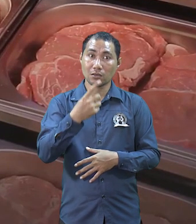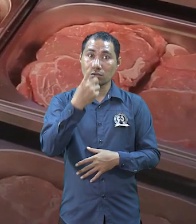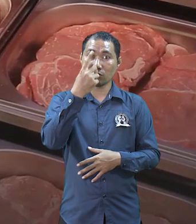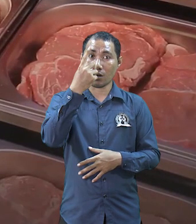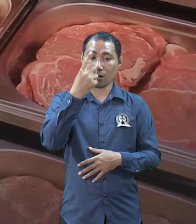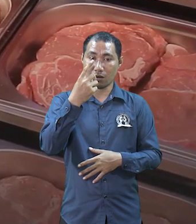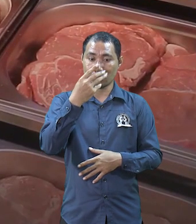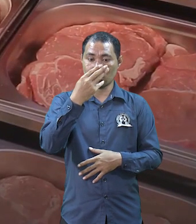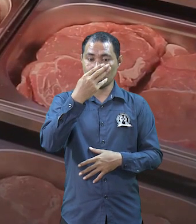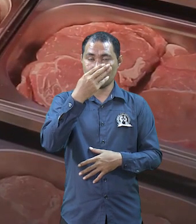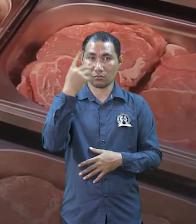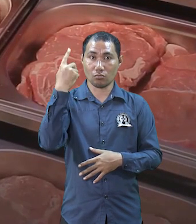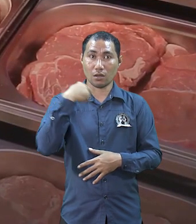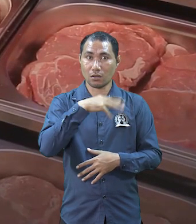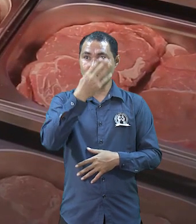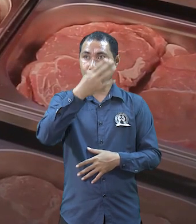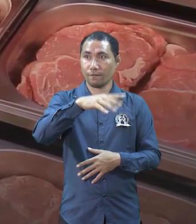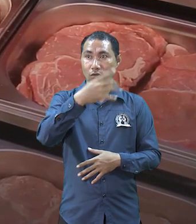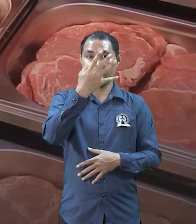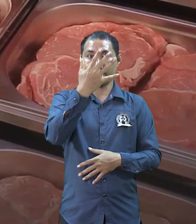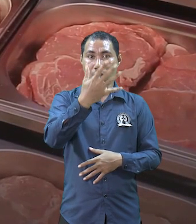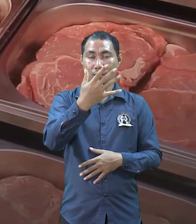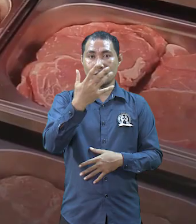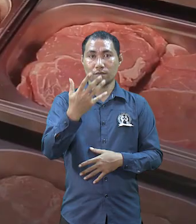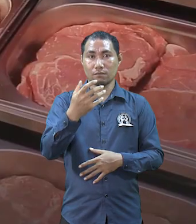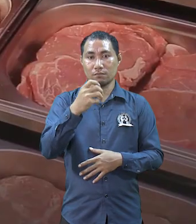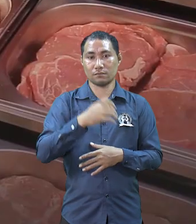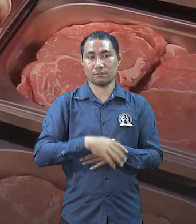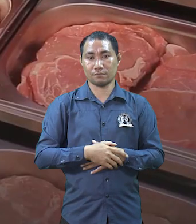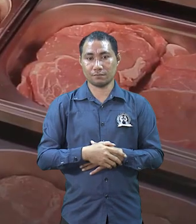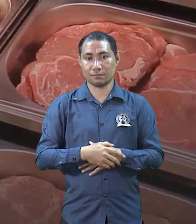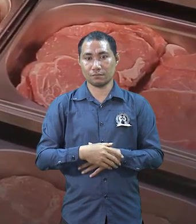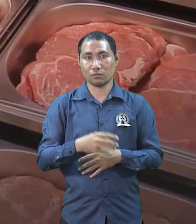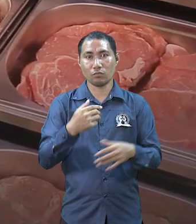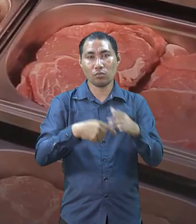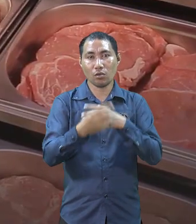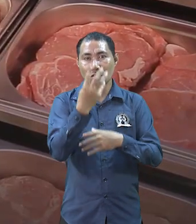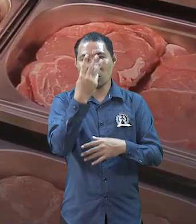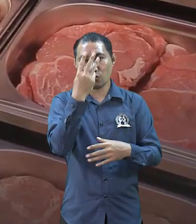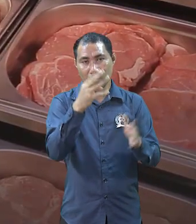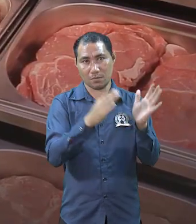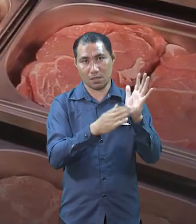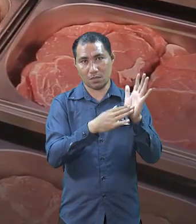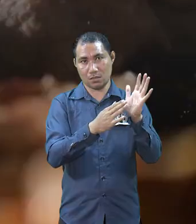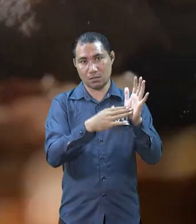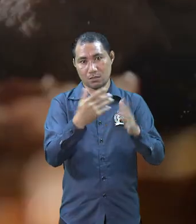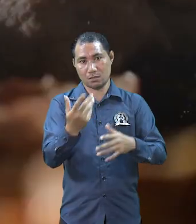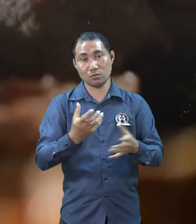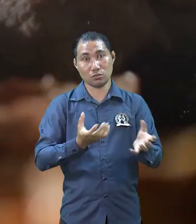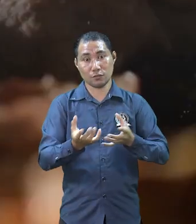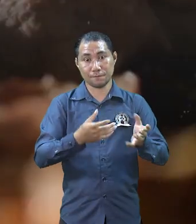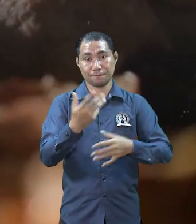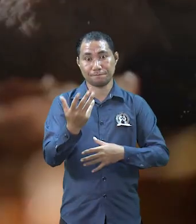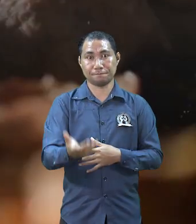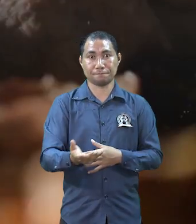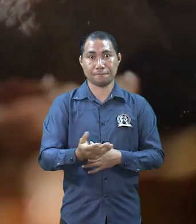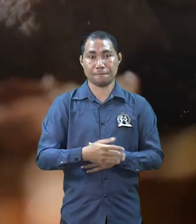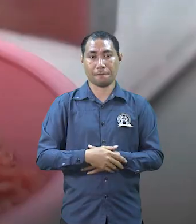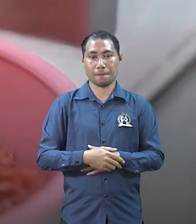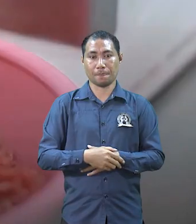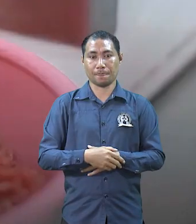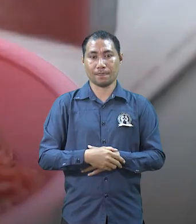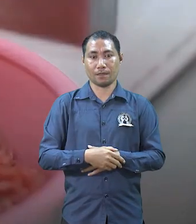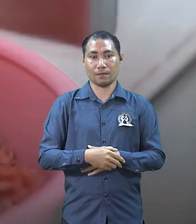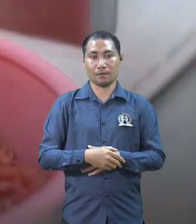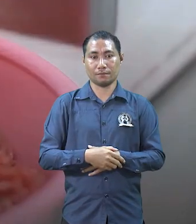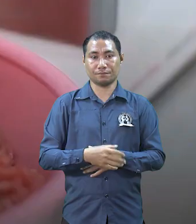degrees Fahrenheit, 63 degrees Celsius, with a 3-minute rest time. Ground meat.